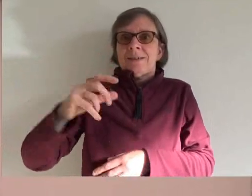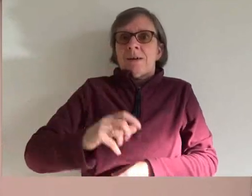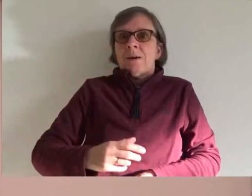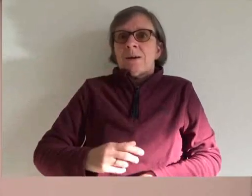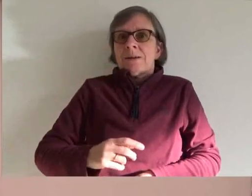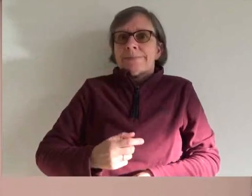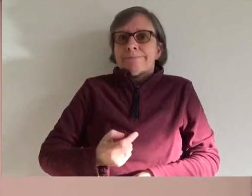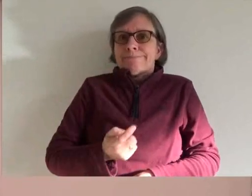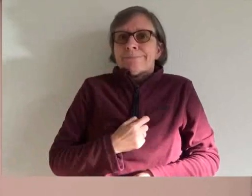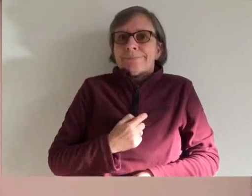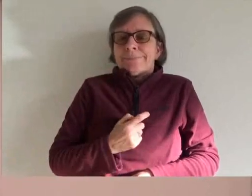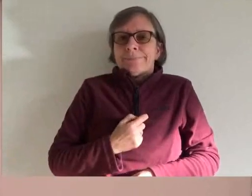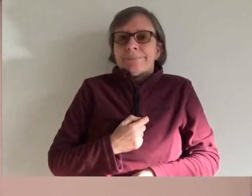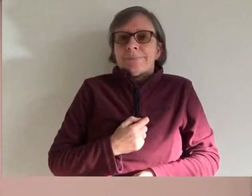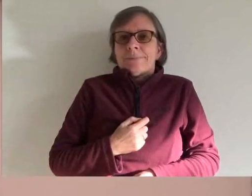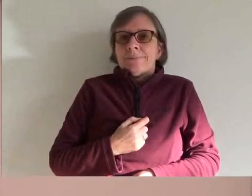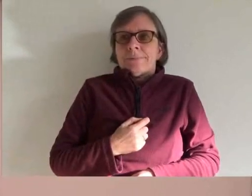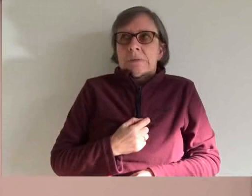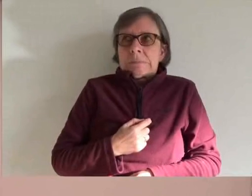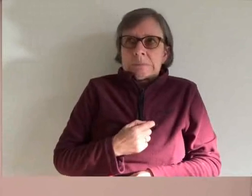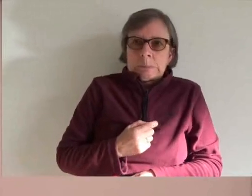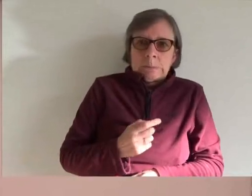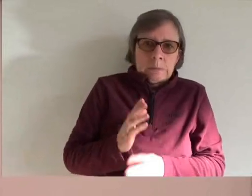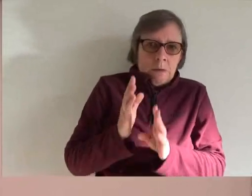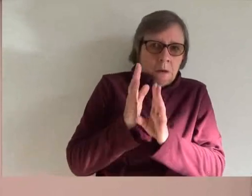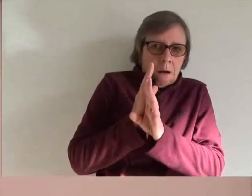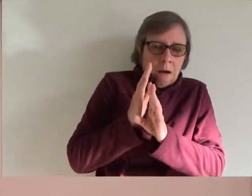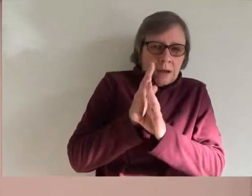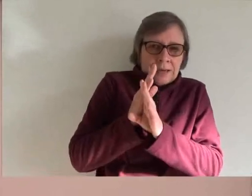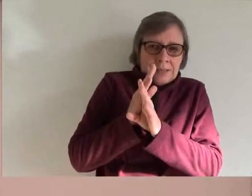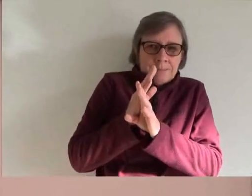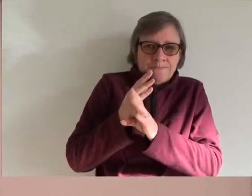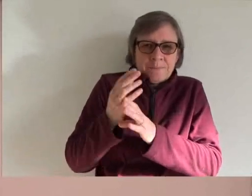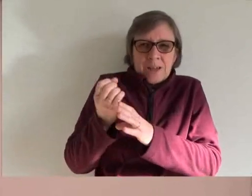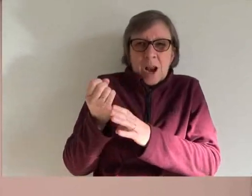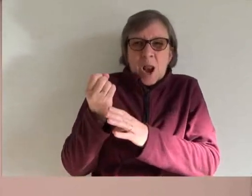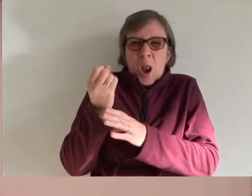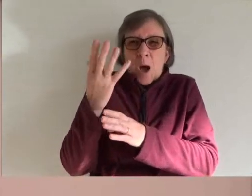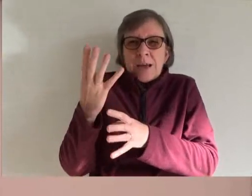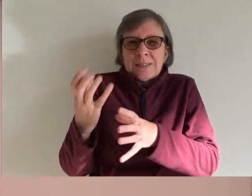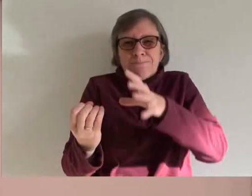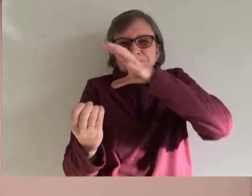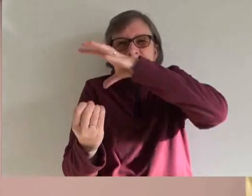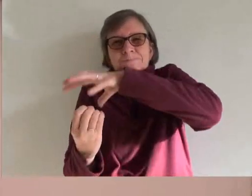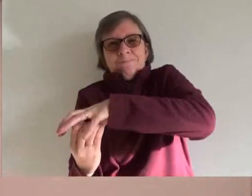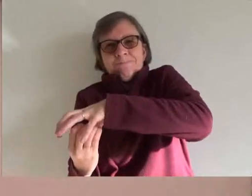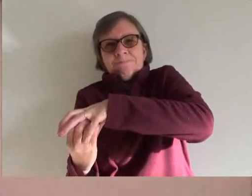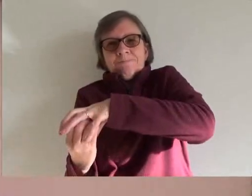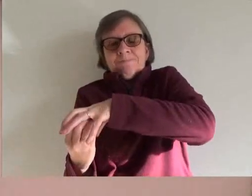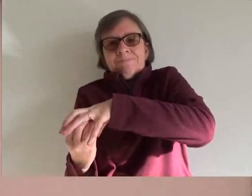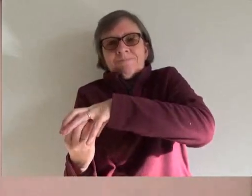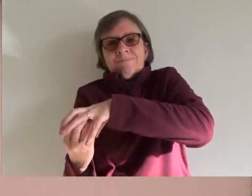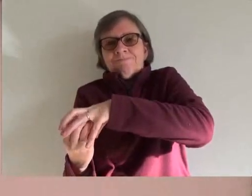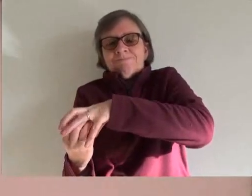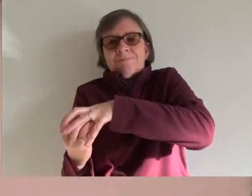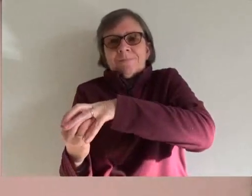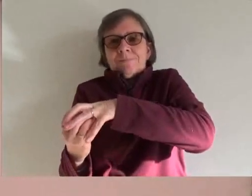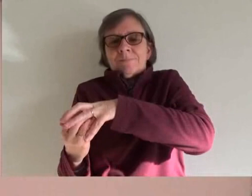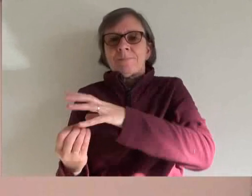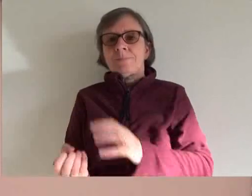gives us that opportunity. We kind of cower and we hide our light under the stand, under the bushel, under the pot, as it